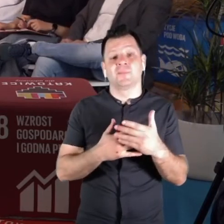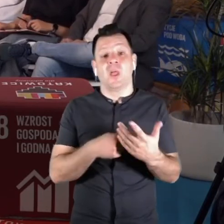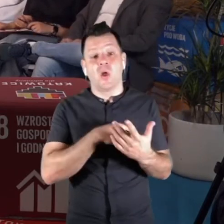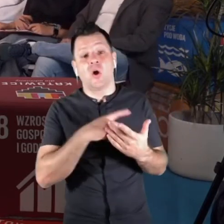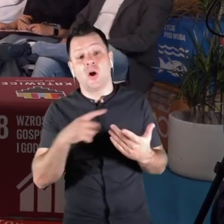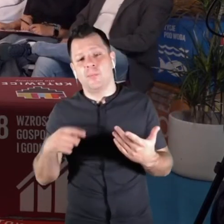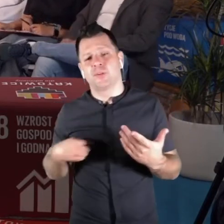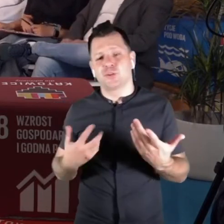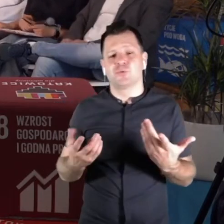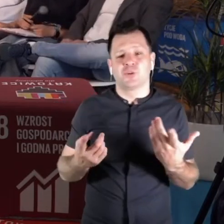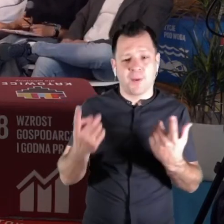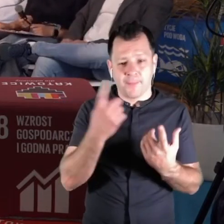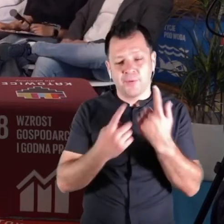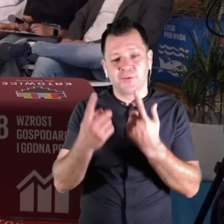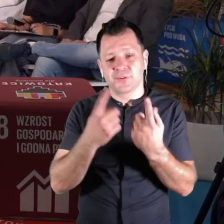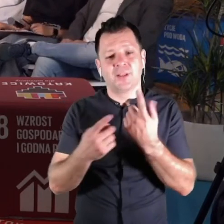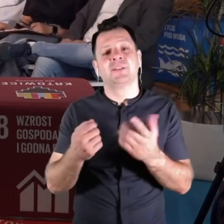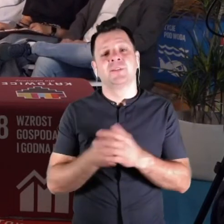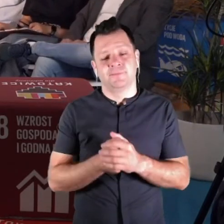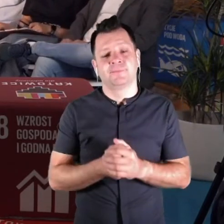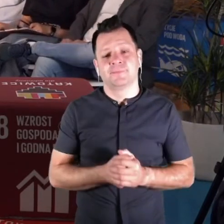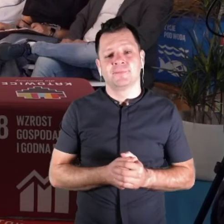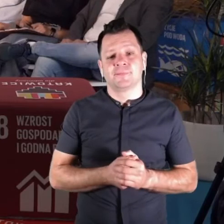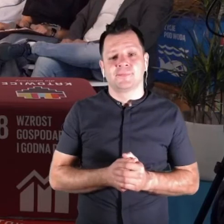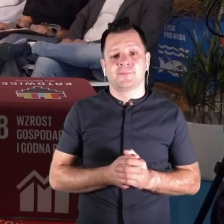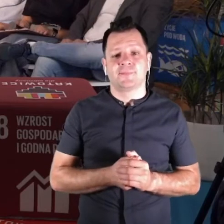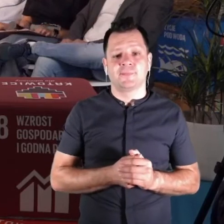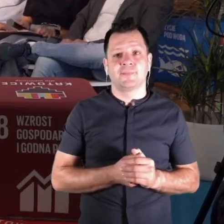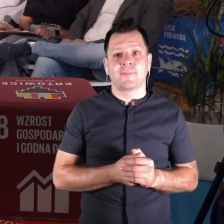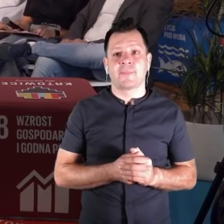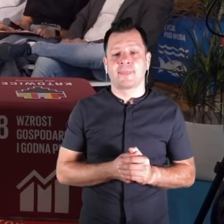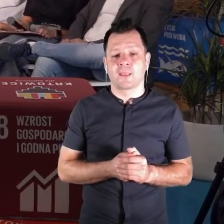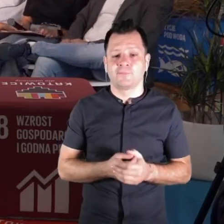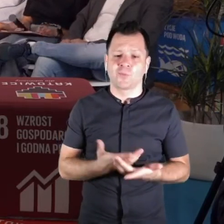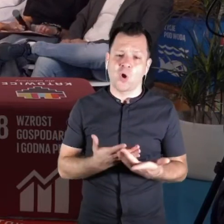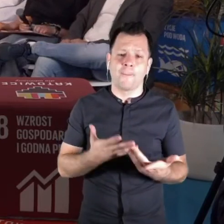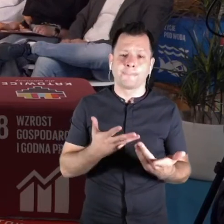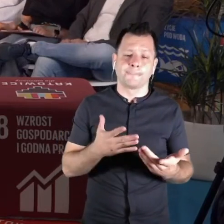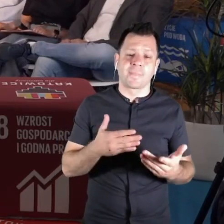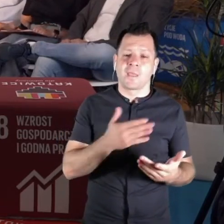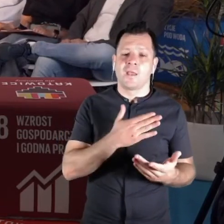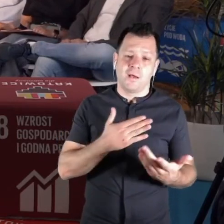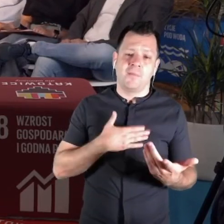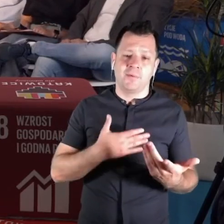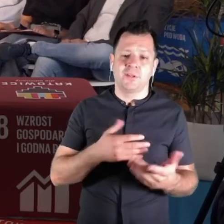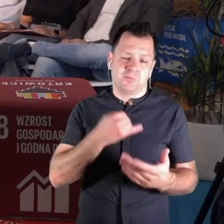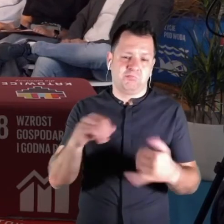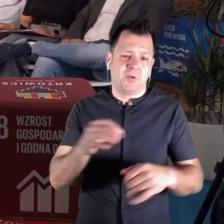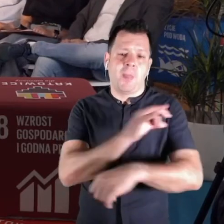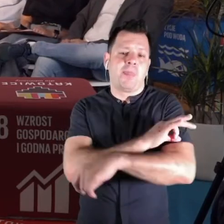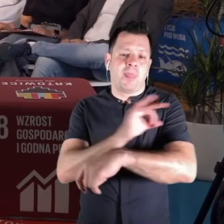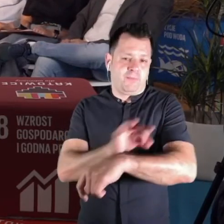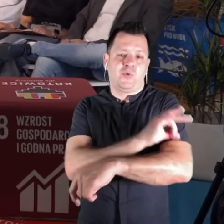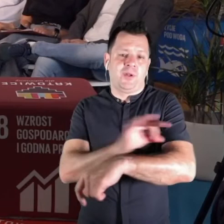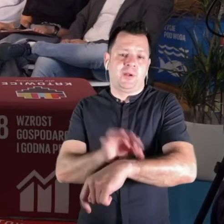We also have other projects. I extended myself a little bit. This project, Stat Pools, is about collecting data together